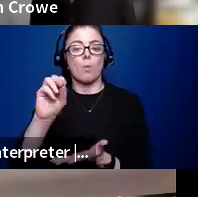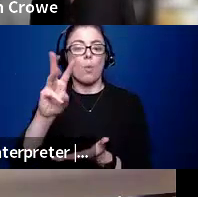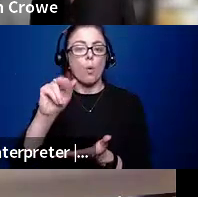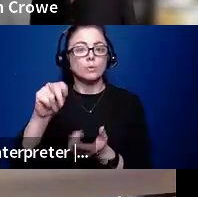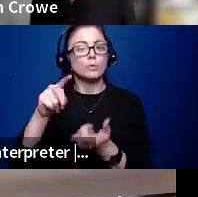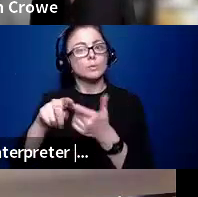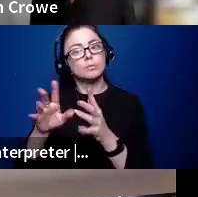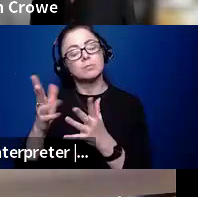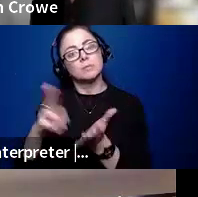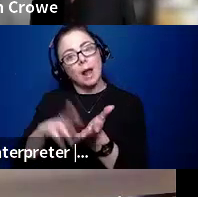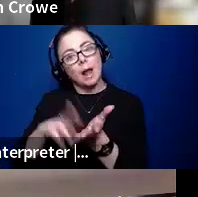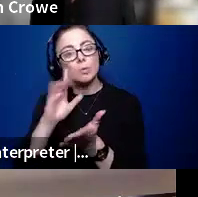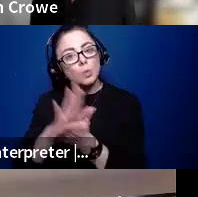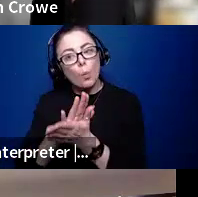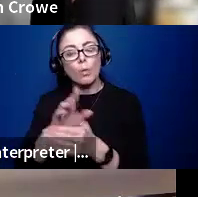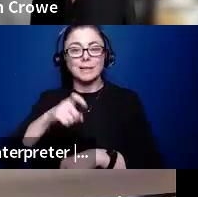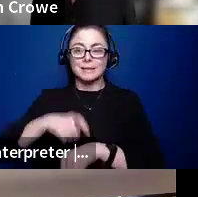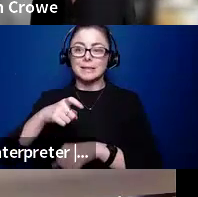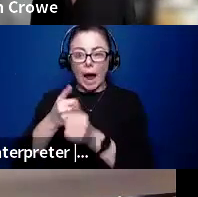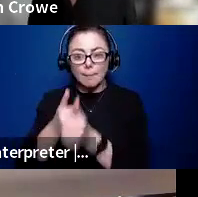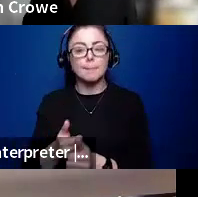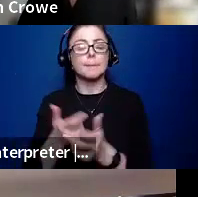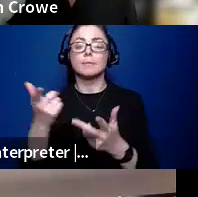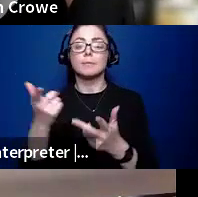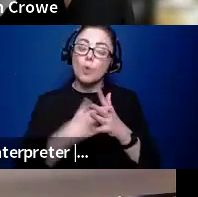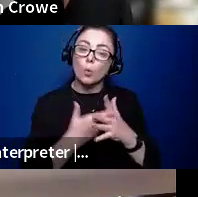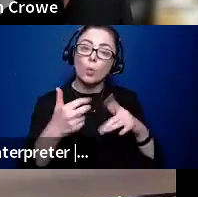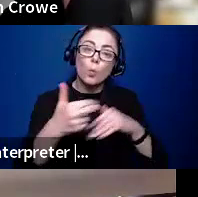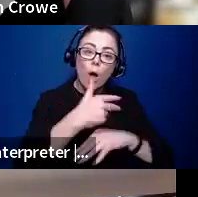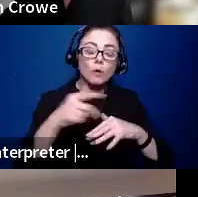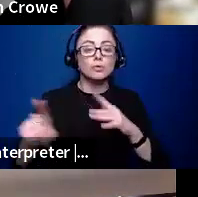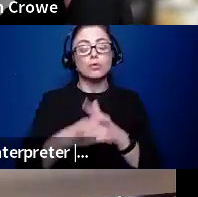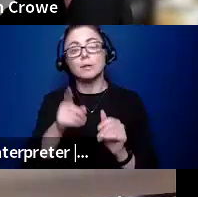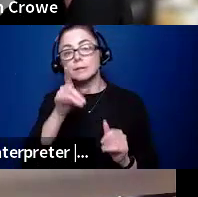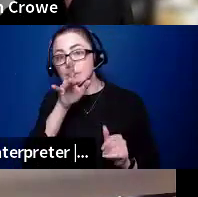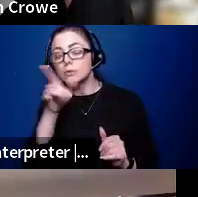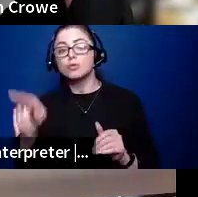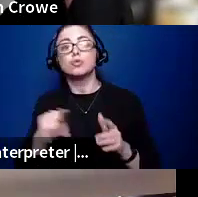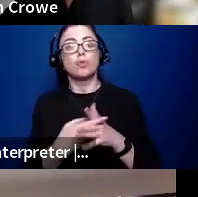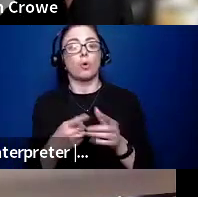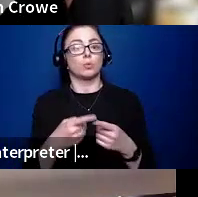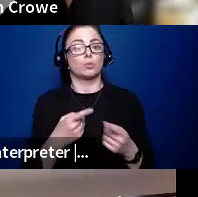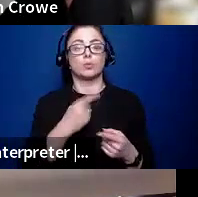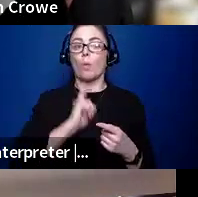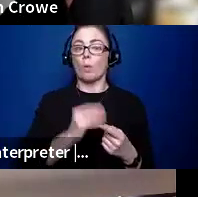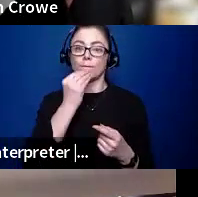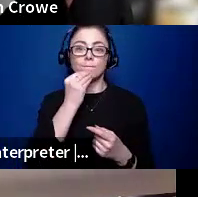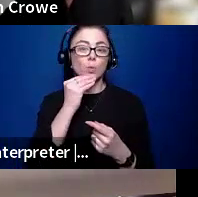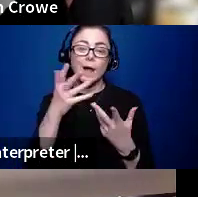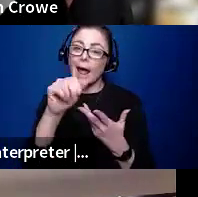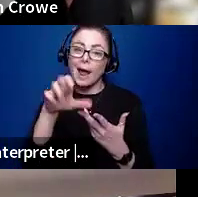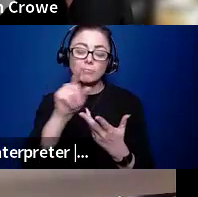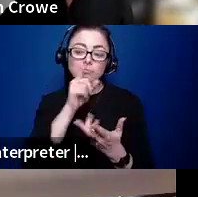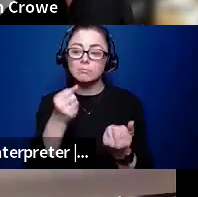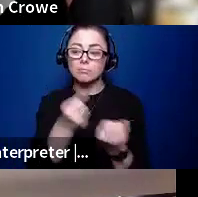time. She's walking, she's starting to verbalize speech. She learned to swallow her food with the AEA. The list really does go